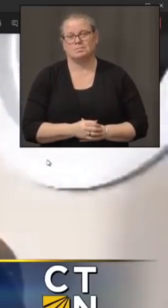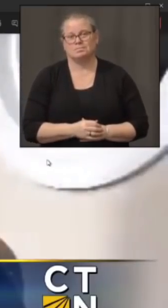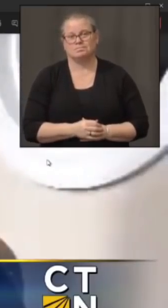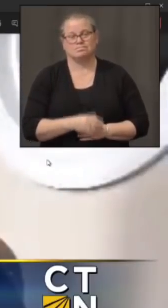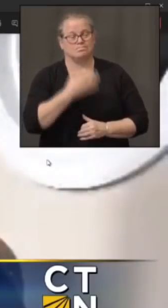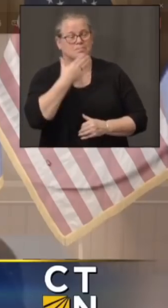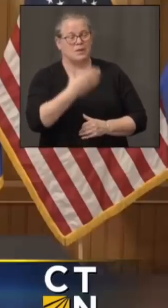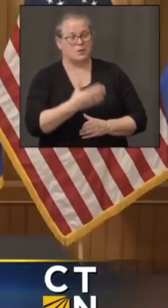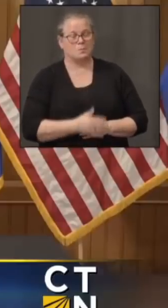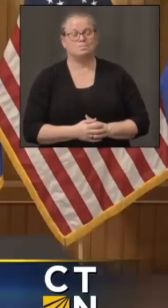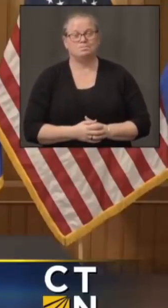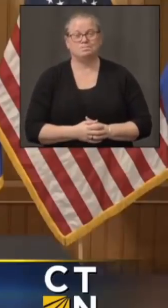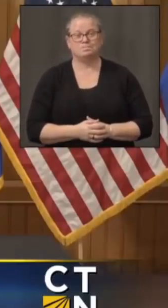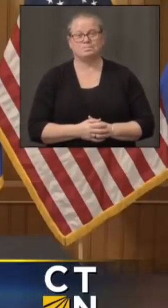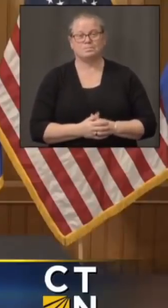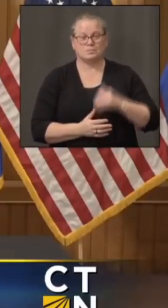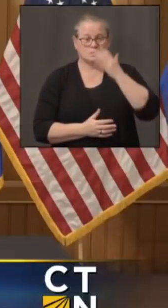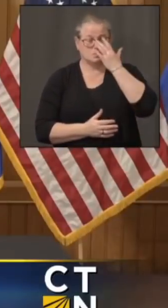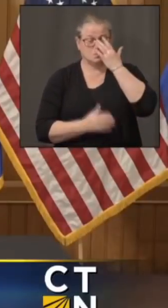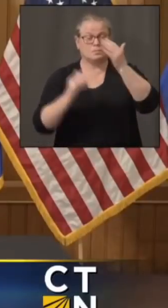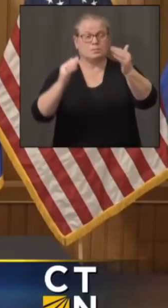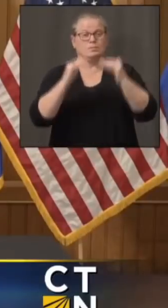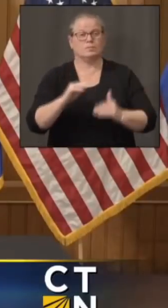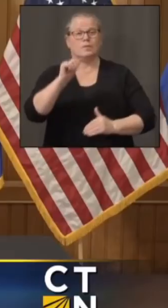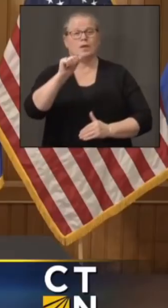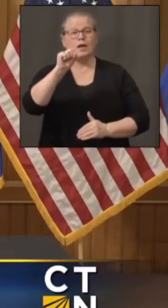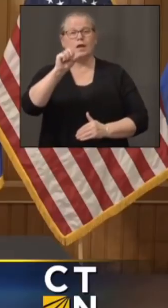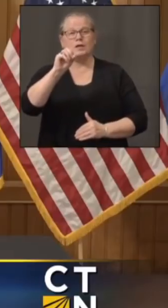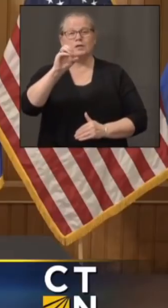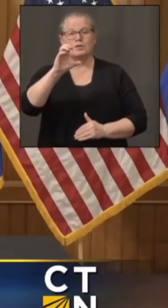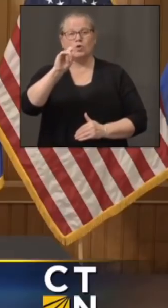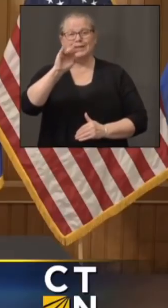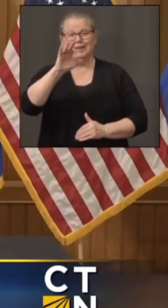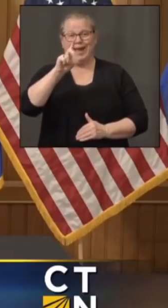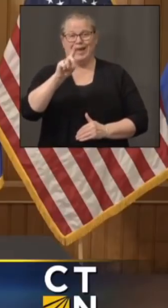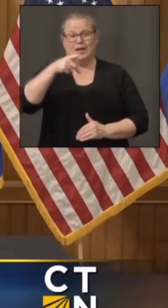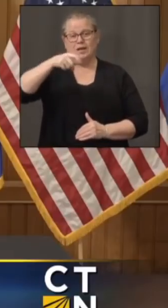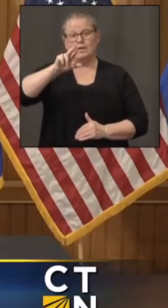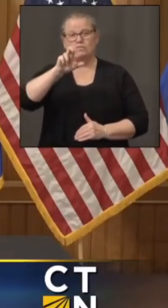Thank you. The Associated Press.